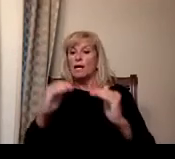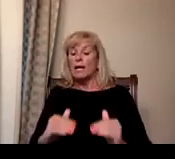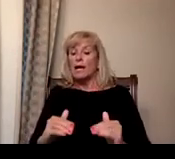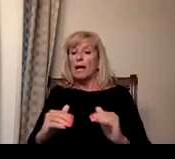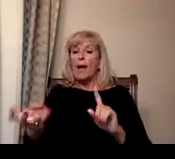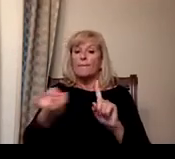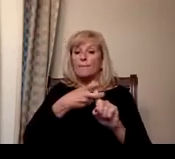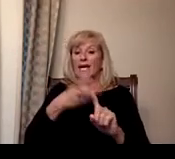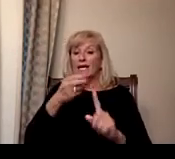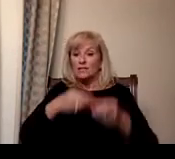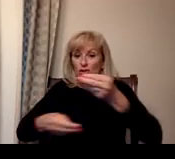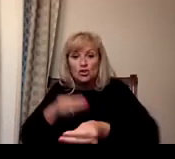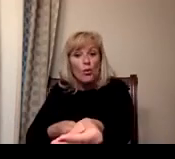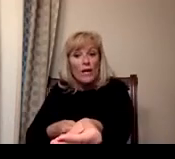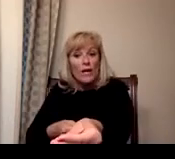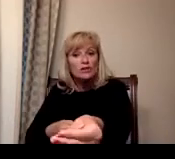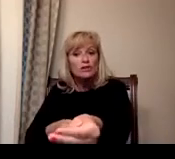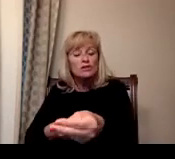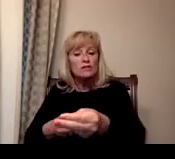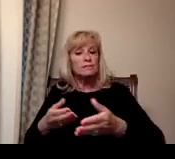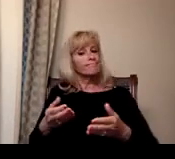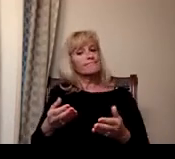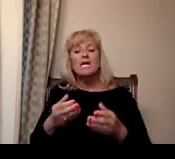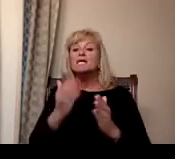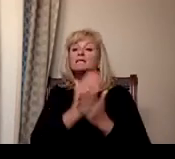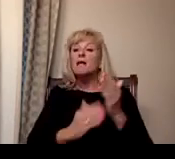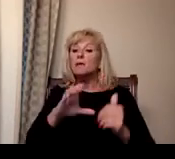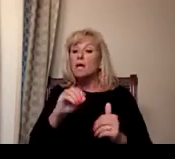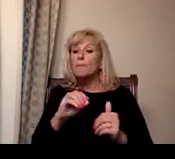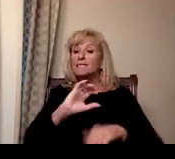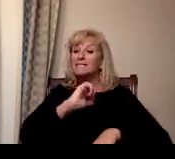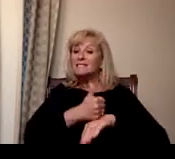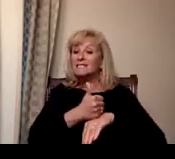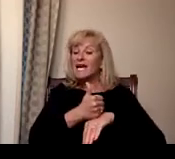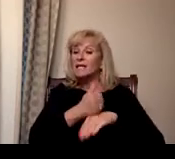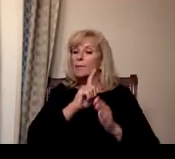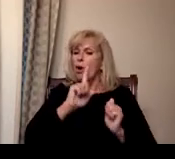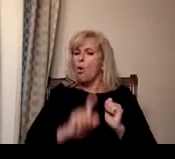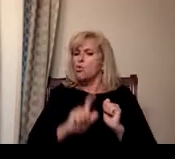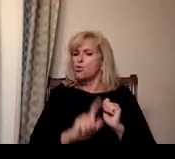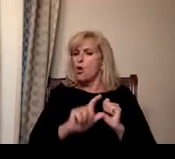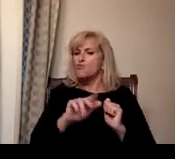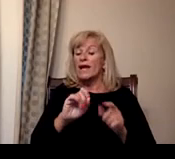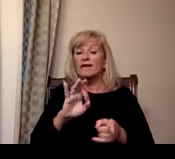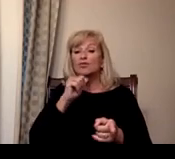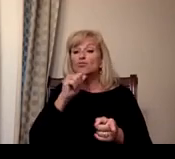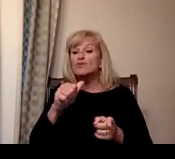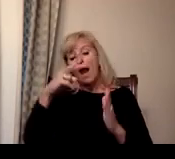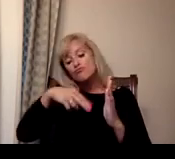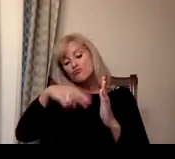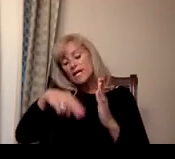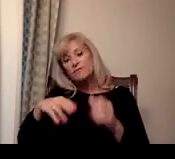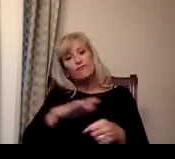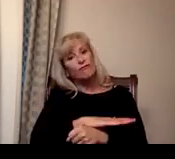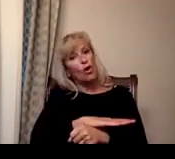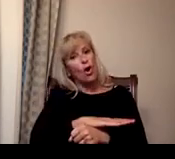mentioned. A lot of companies set a teaser rate, and if you don't read the terms and conditions